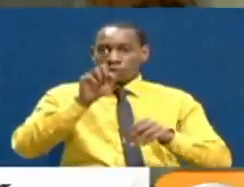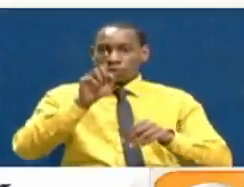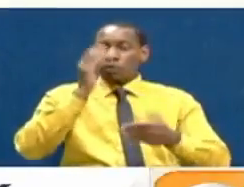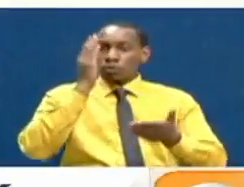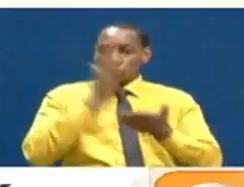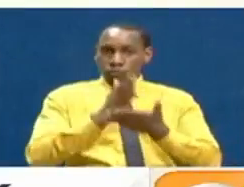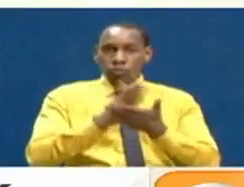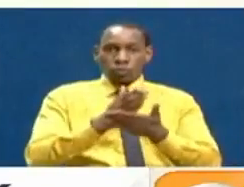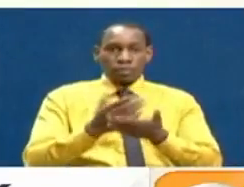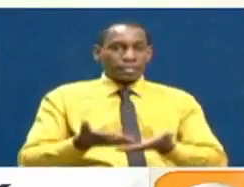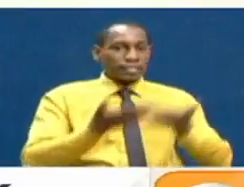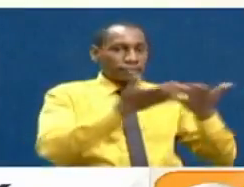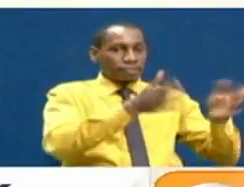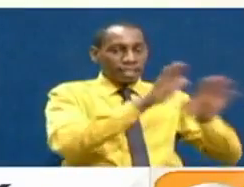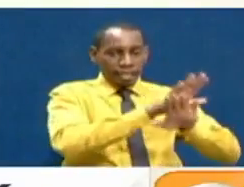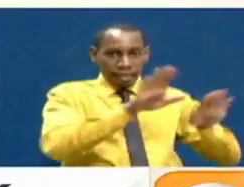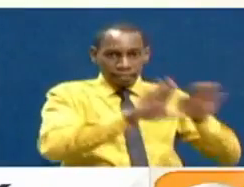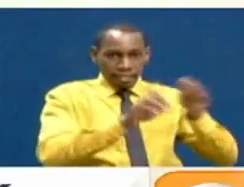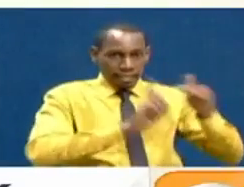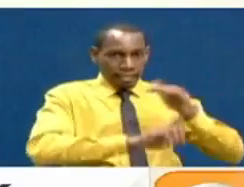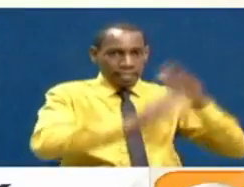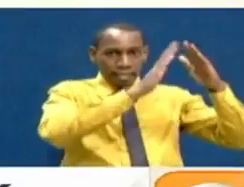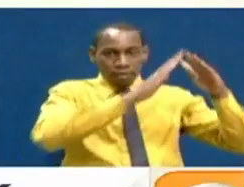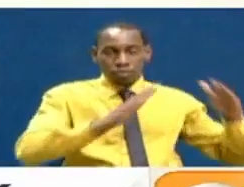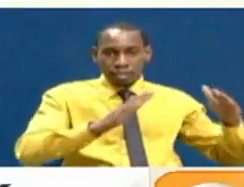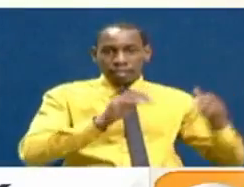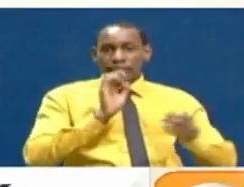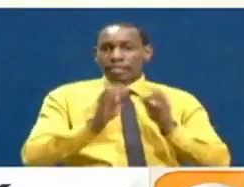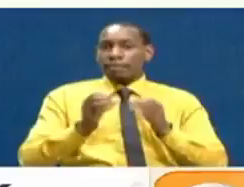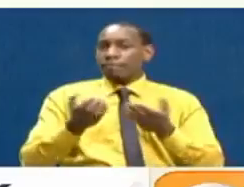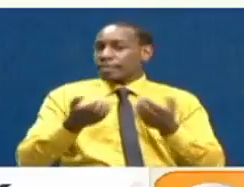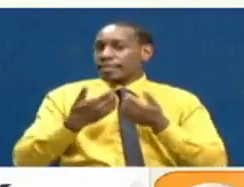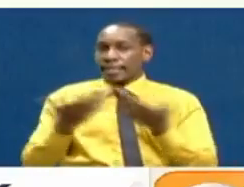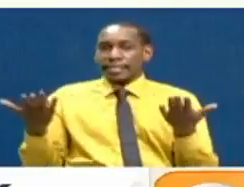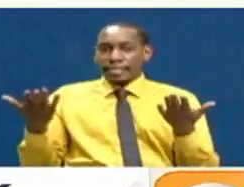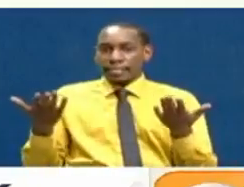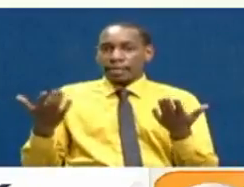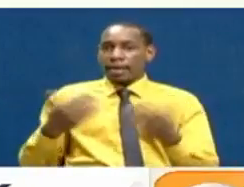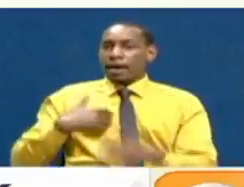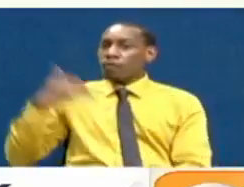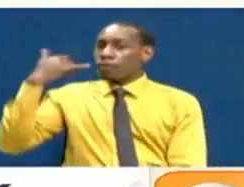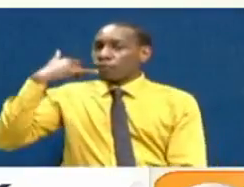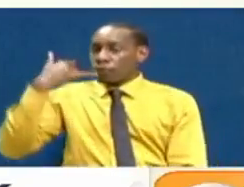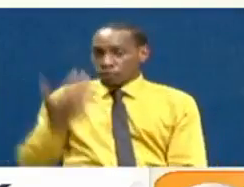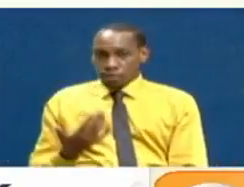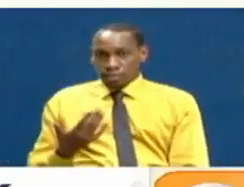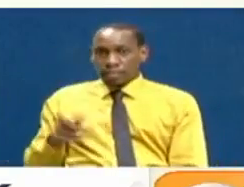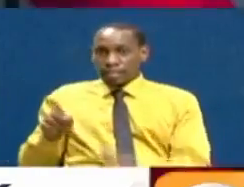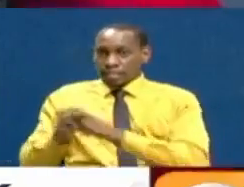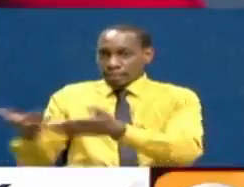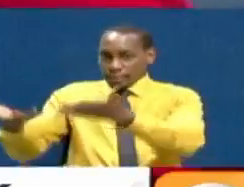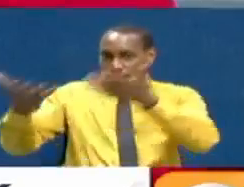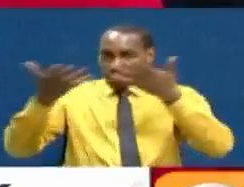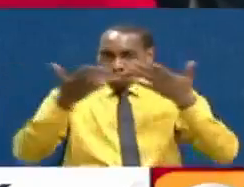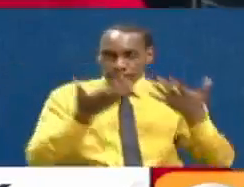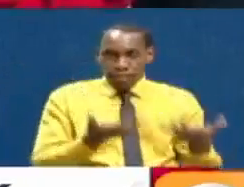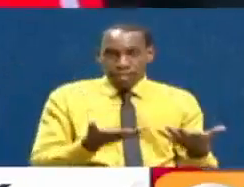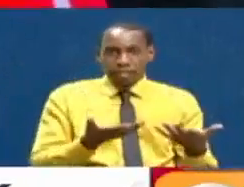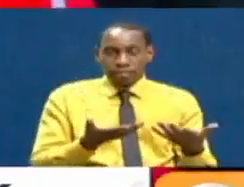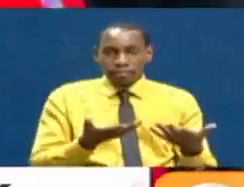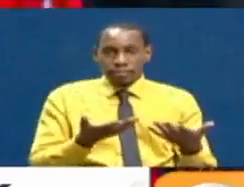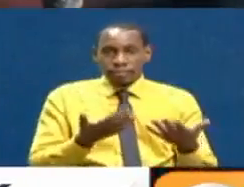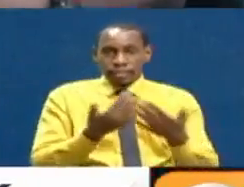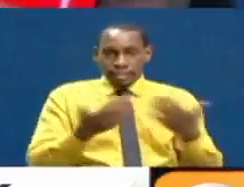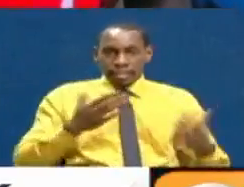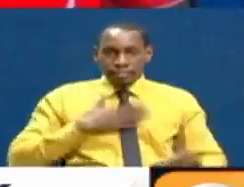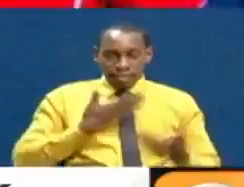makes sure that I get everything in the house. If I need anything, I make a phone call and they deliver all my